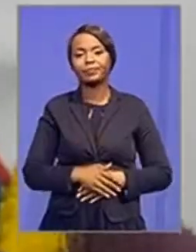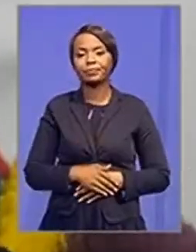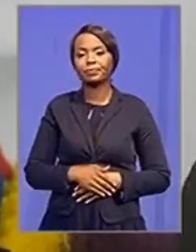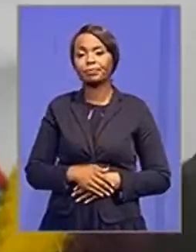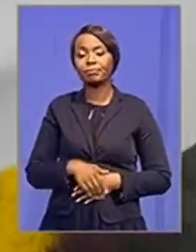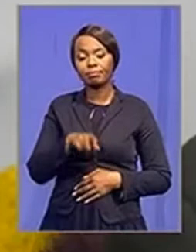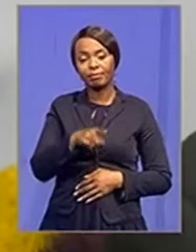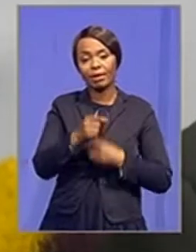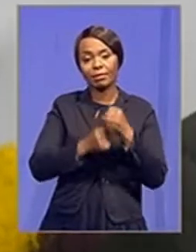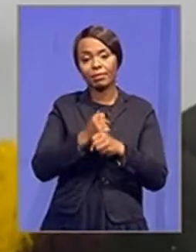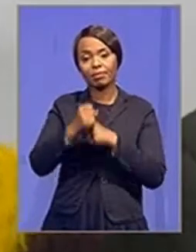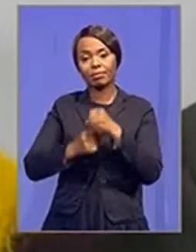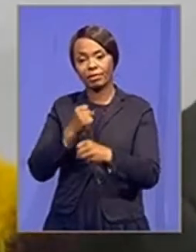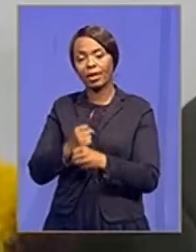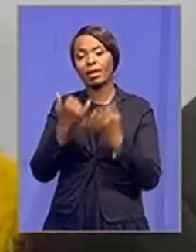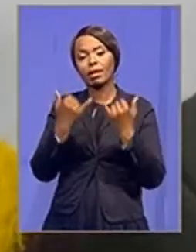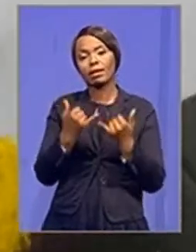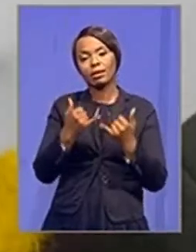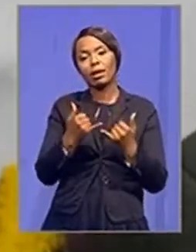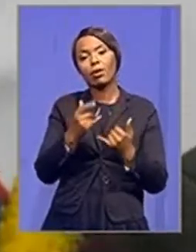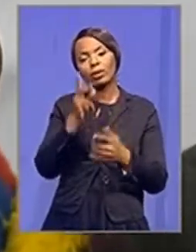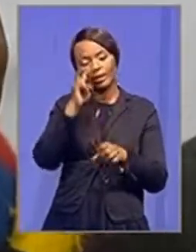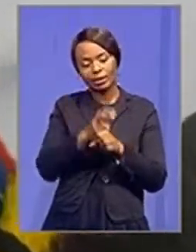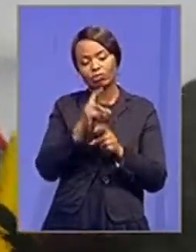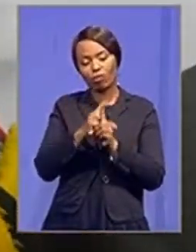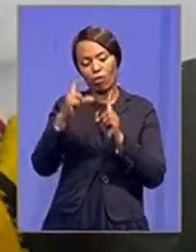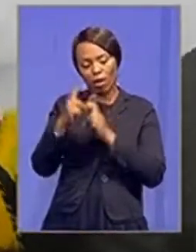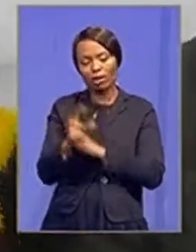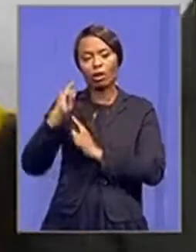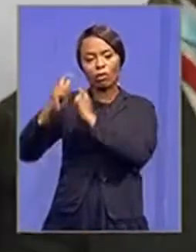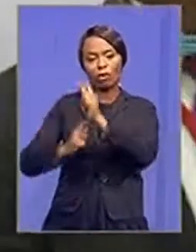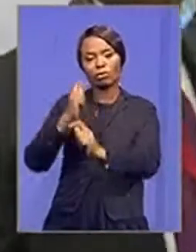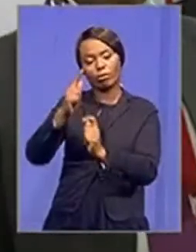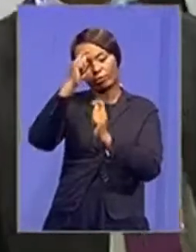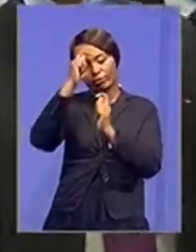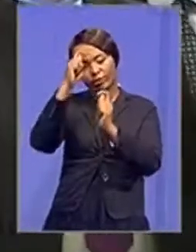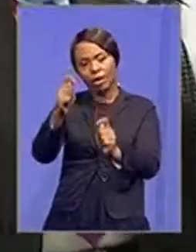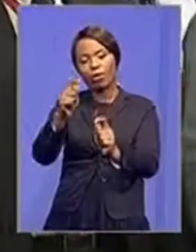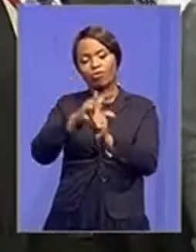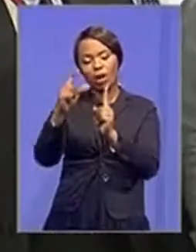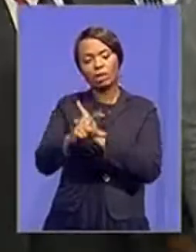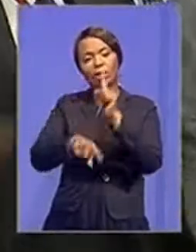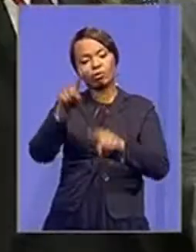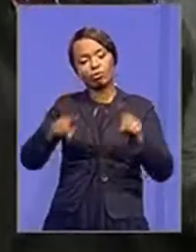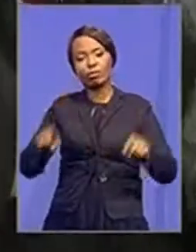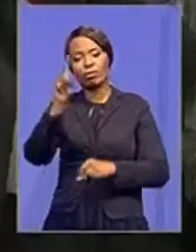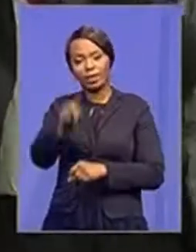Mopitlwe ngwaga mongwe le mongwe setheo se se dire letsatsi le go nna la go tlotla ditso tse di farologaneng mo nageng.